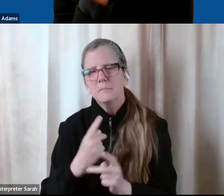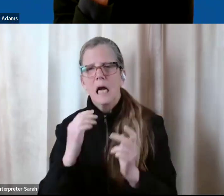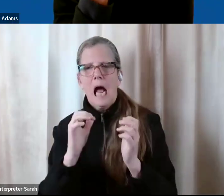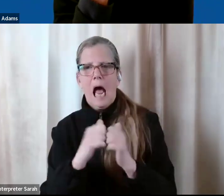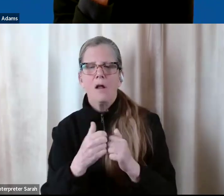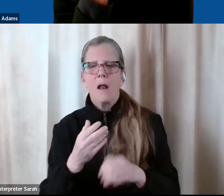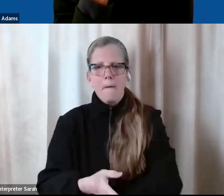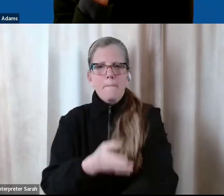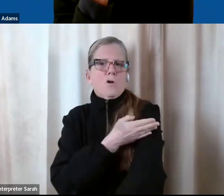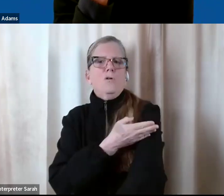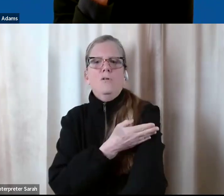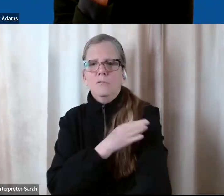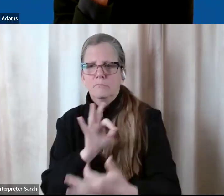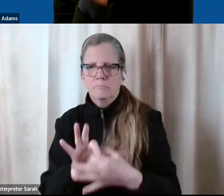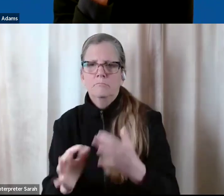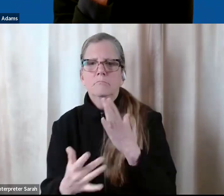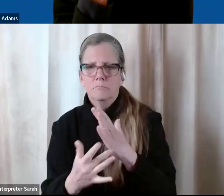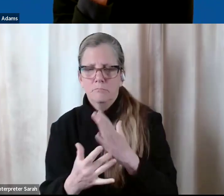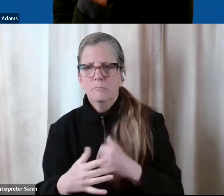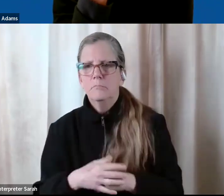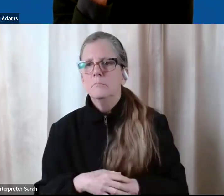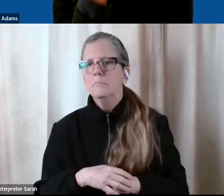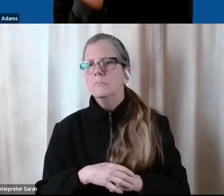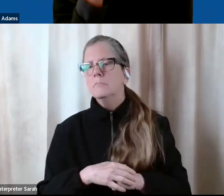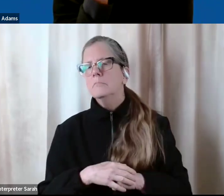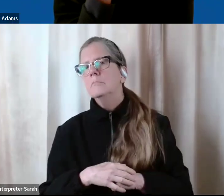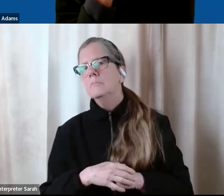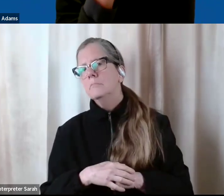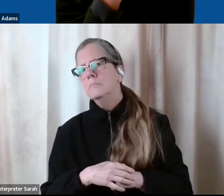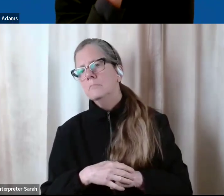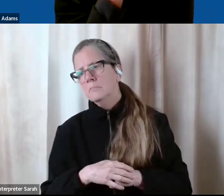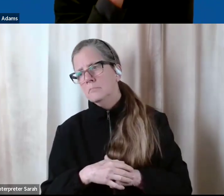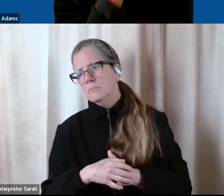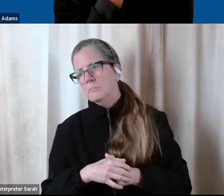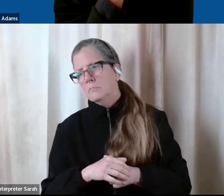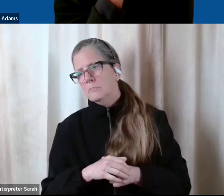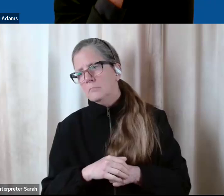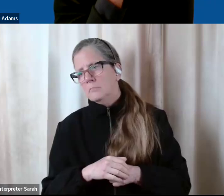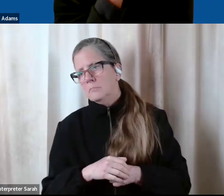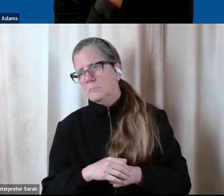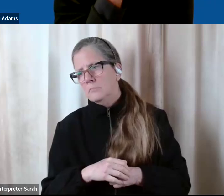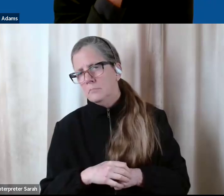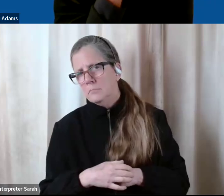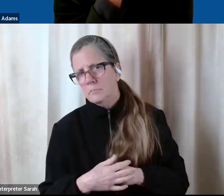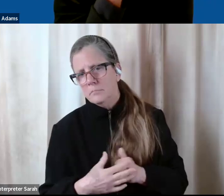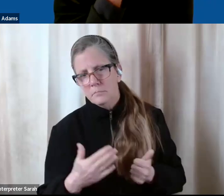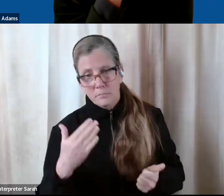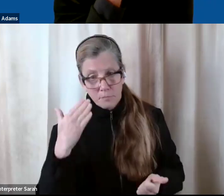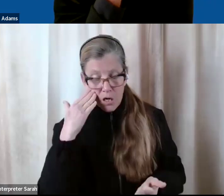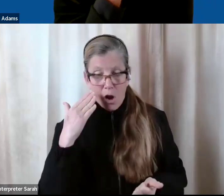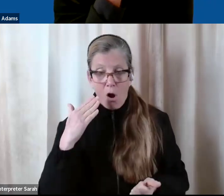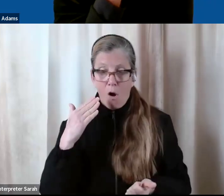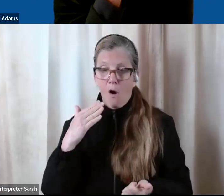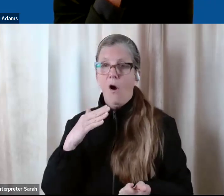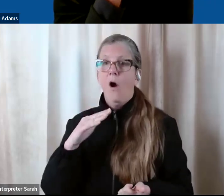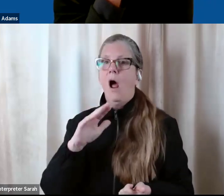technology. But to speak to a little bit about what the underlying application that's actually